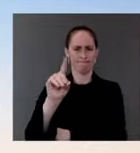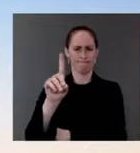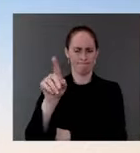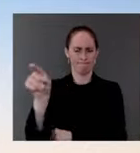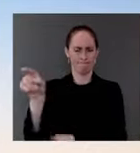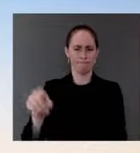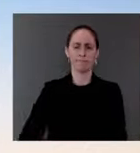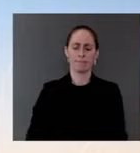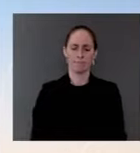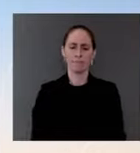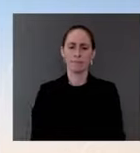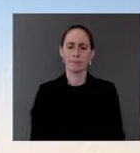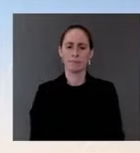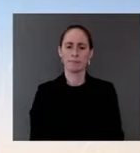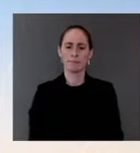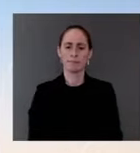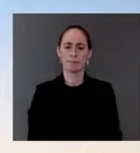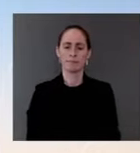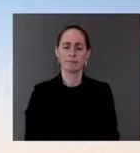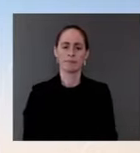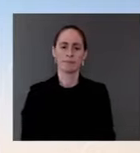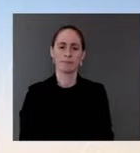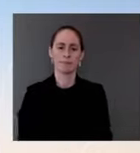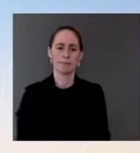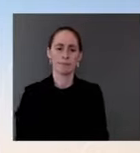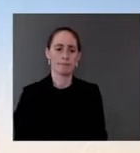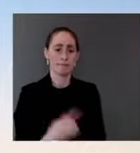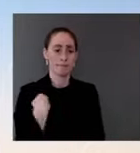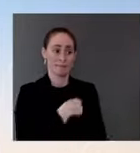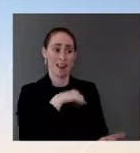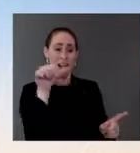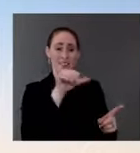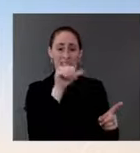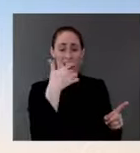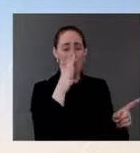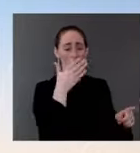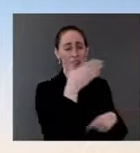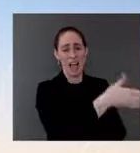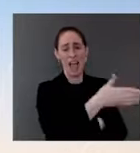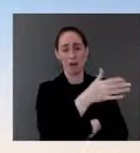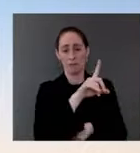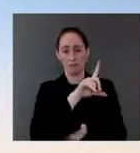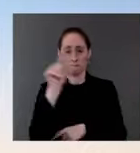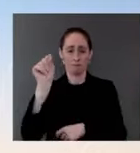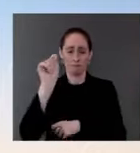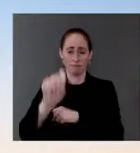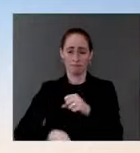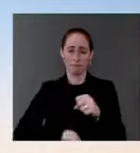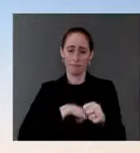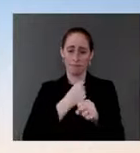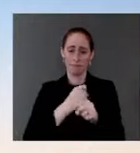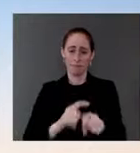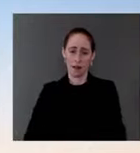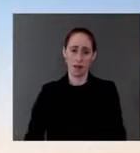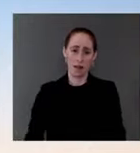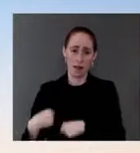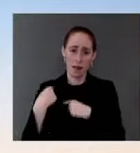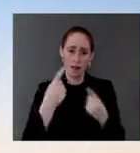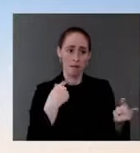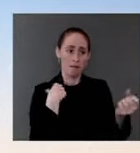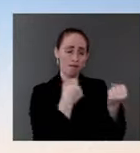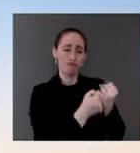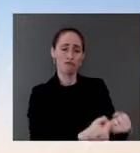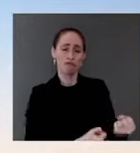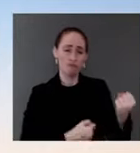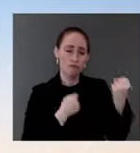on the ground who were fighting a war on behalf of the Afghans. They were unwilling to fight for themselves. I know it's tempting